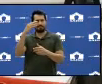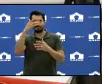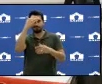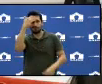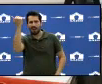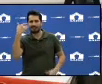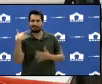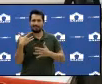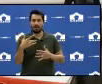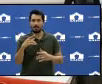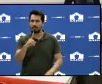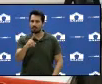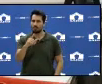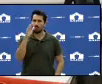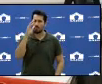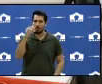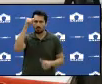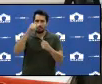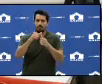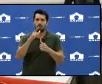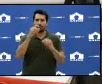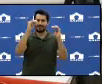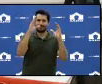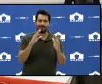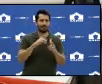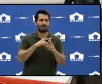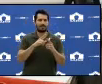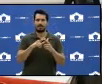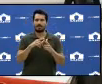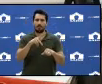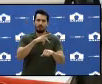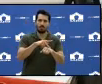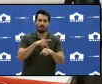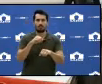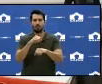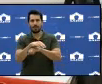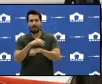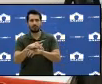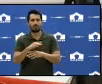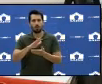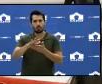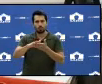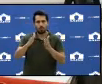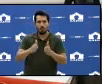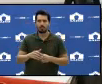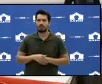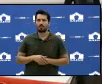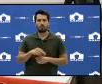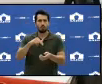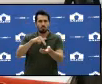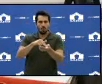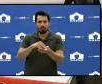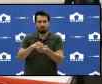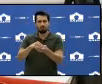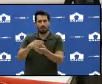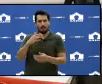would definitely remember the name of their teacher, their principal, the counselor, the custodian, the nurse. So part